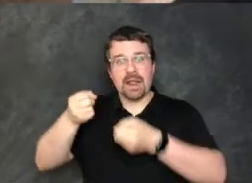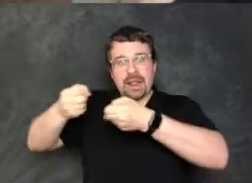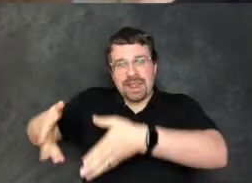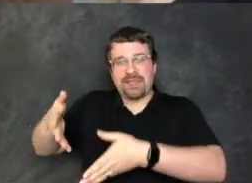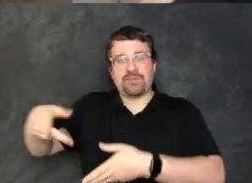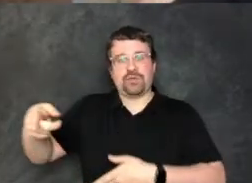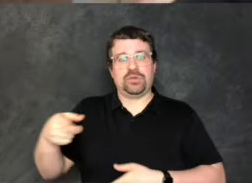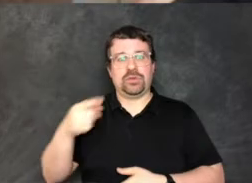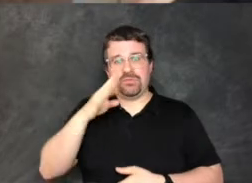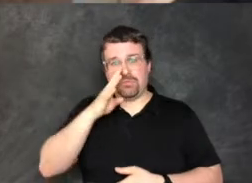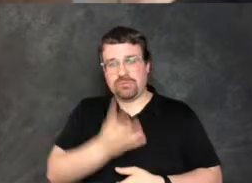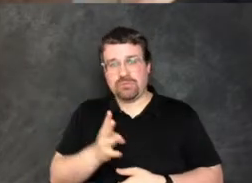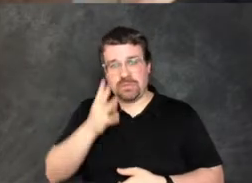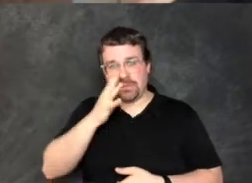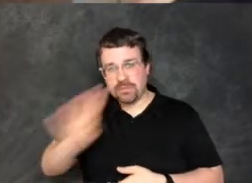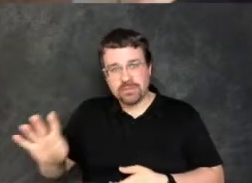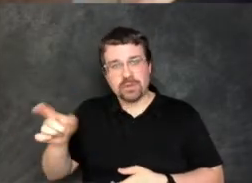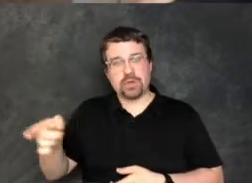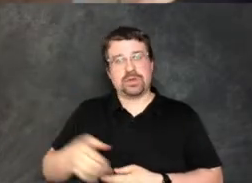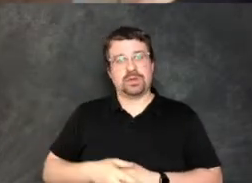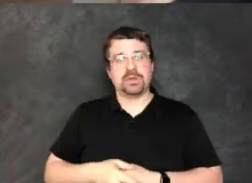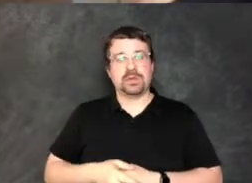to say that God had deserted her.